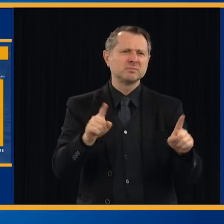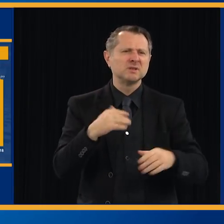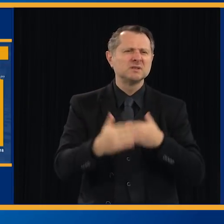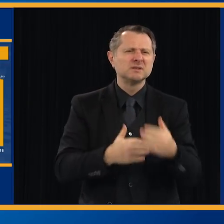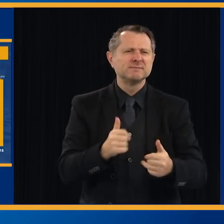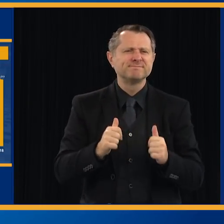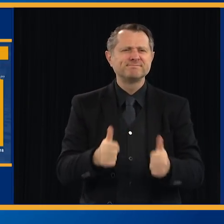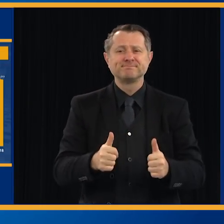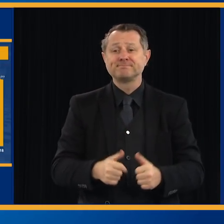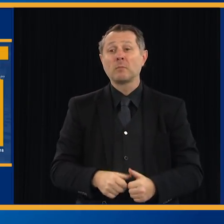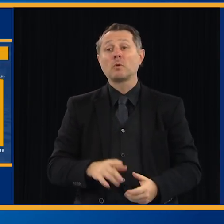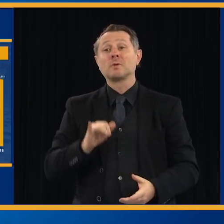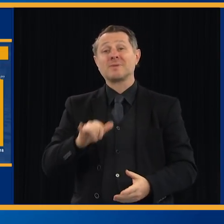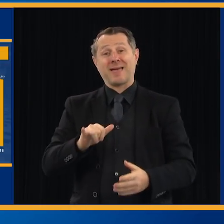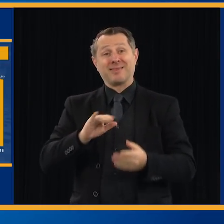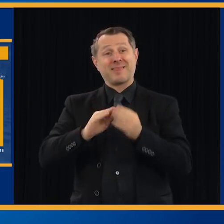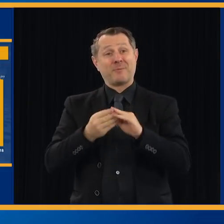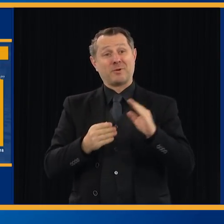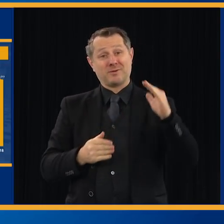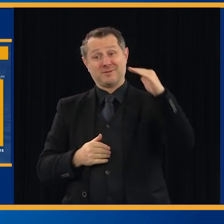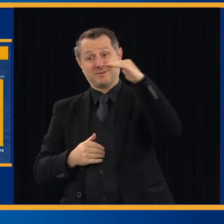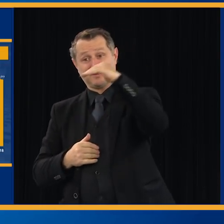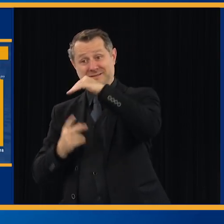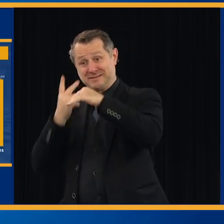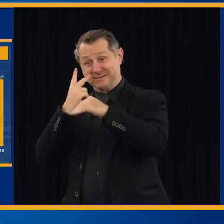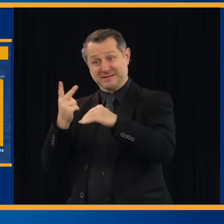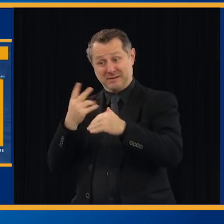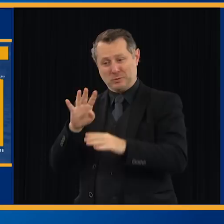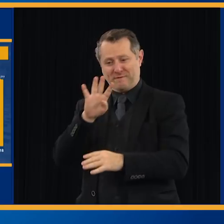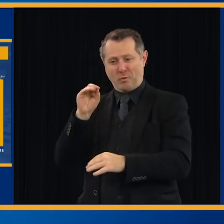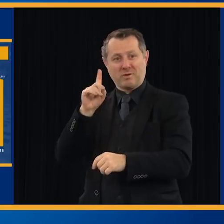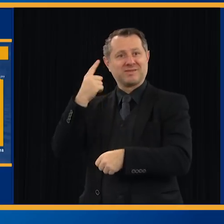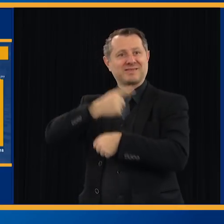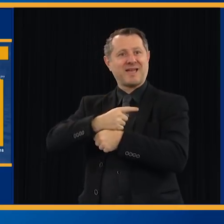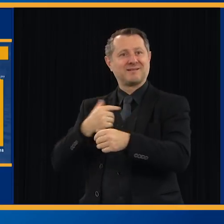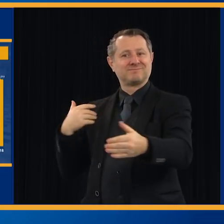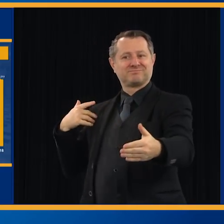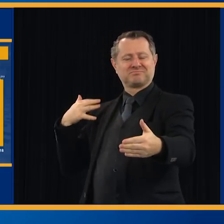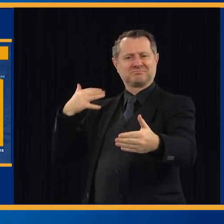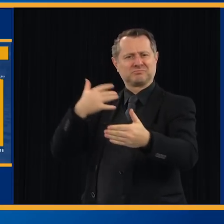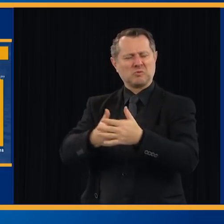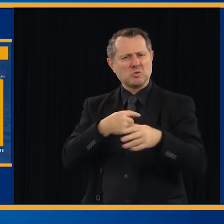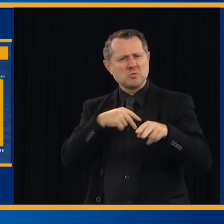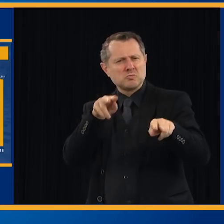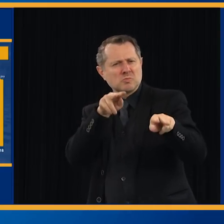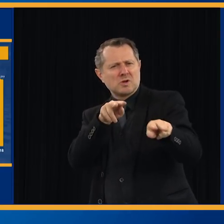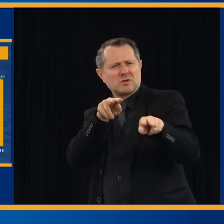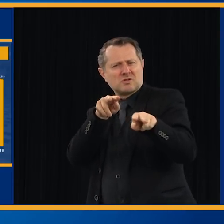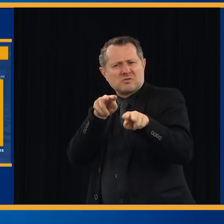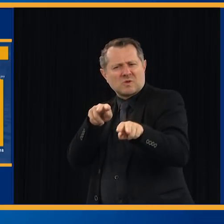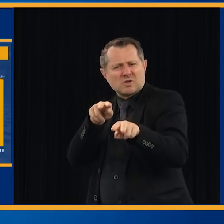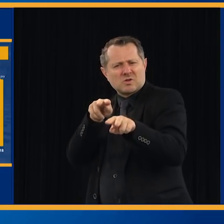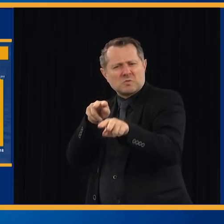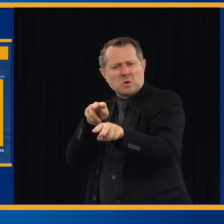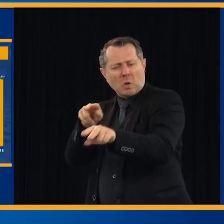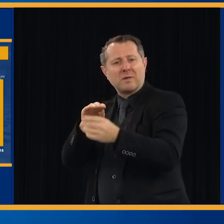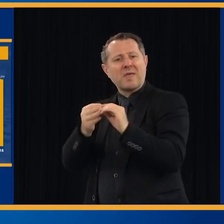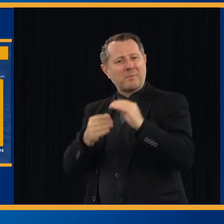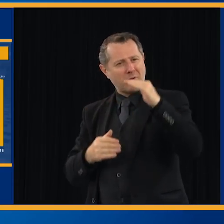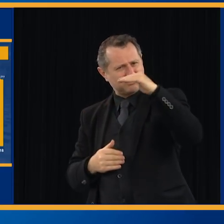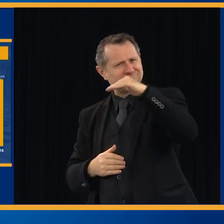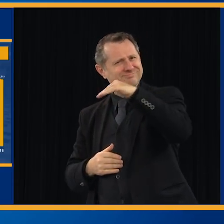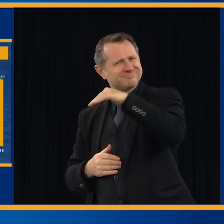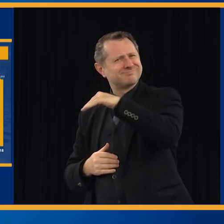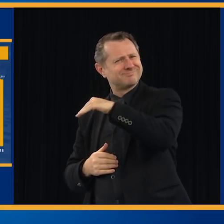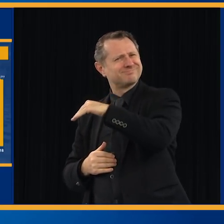40 days. And it looks like a bar chart. It looks like numbers and a line. I don't see it